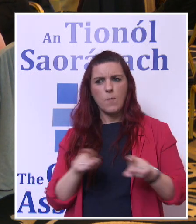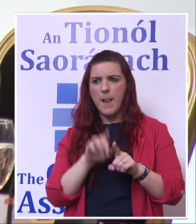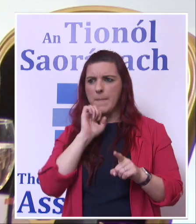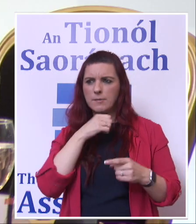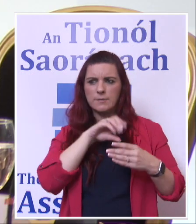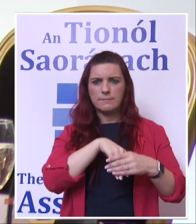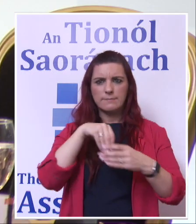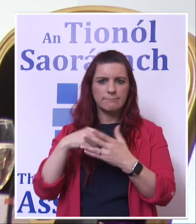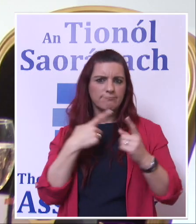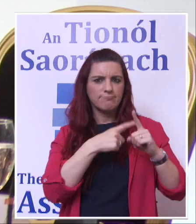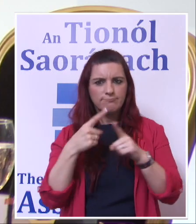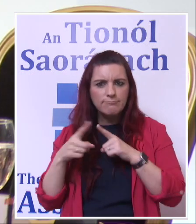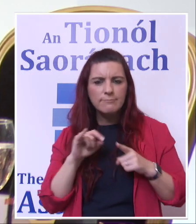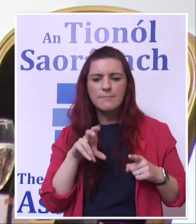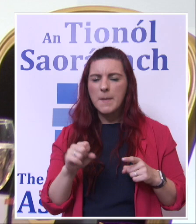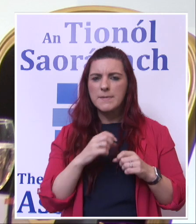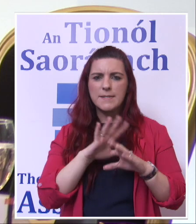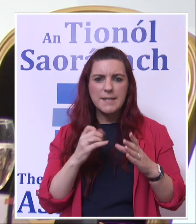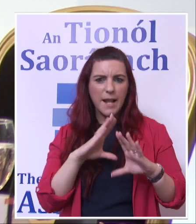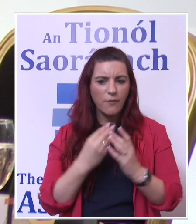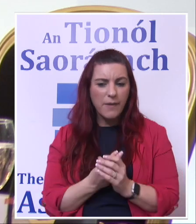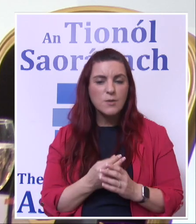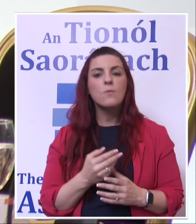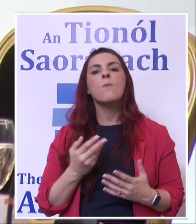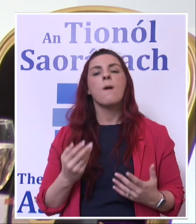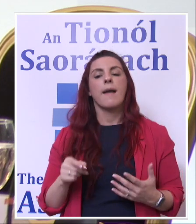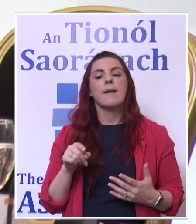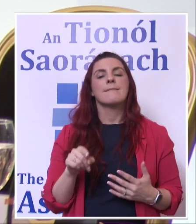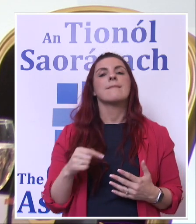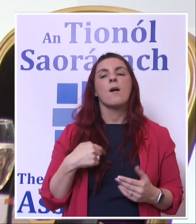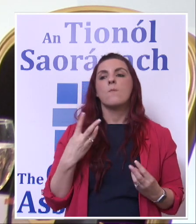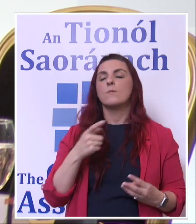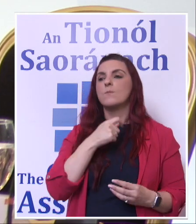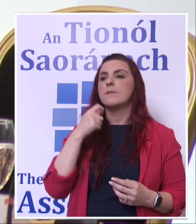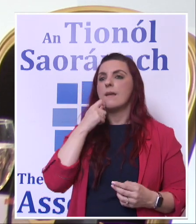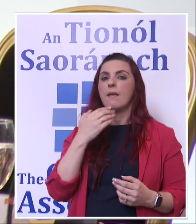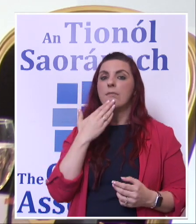sizes in the pieces together. So again, I wanted to say